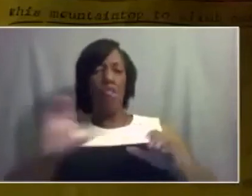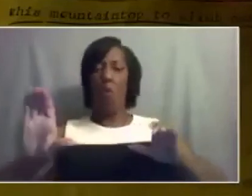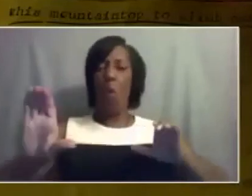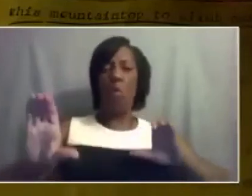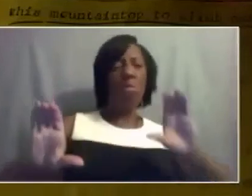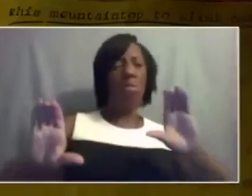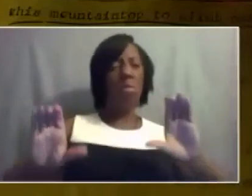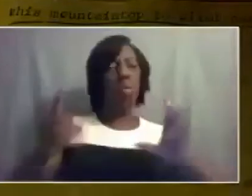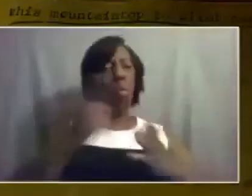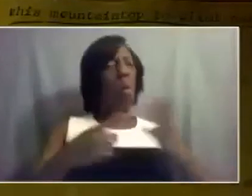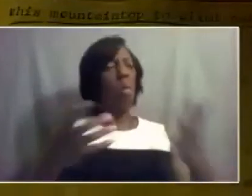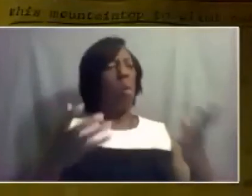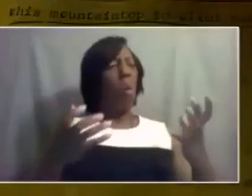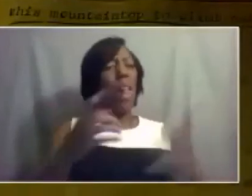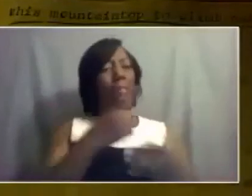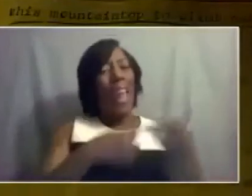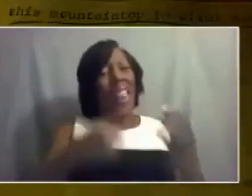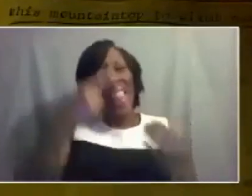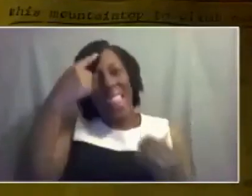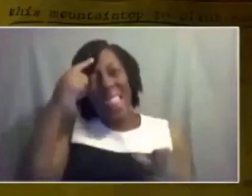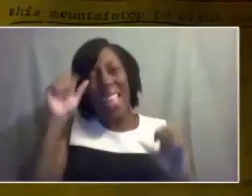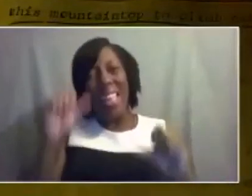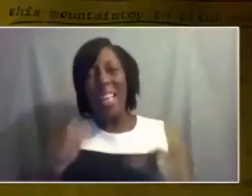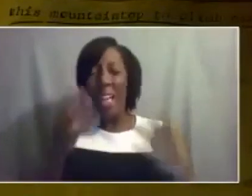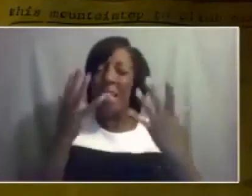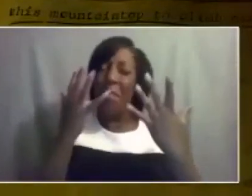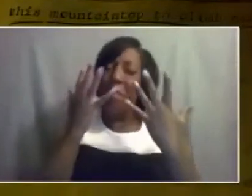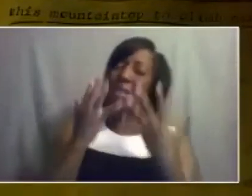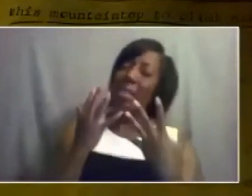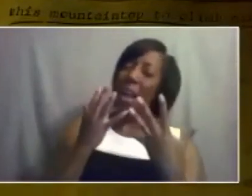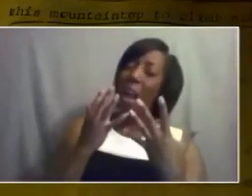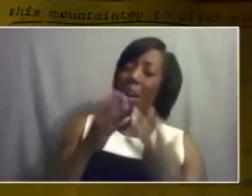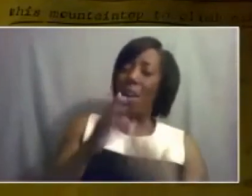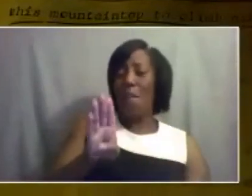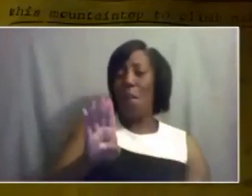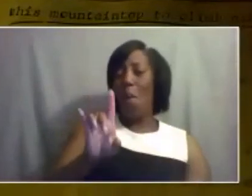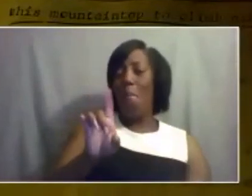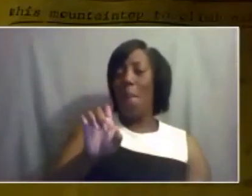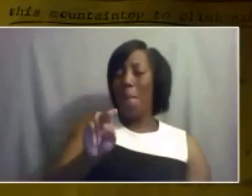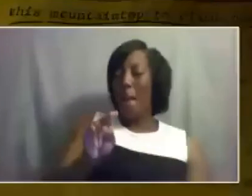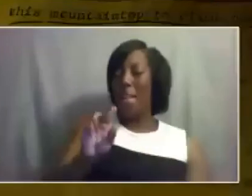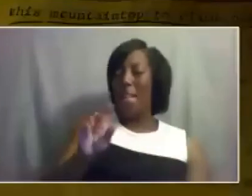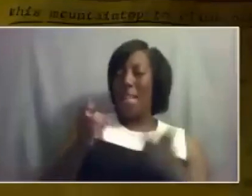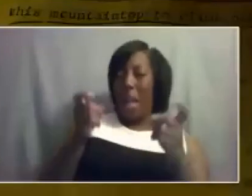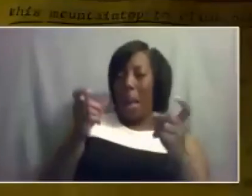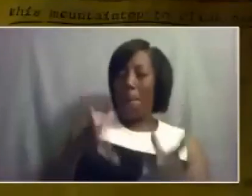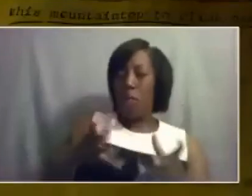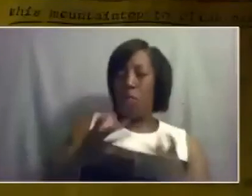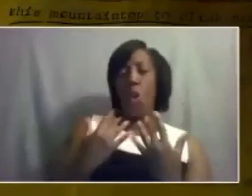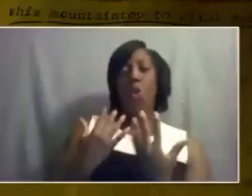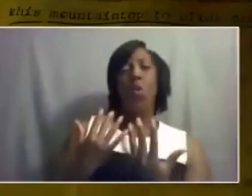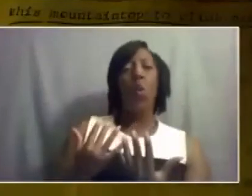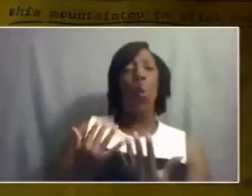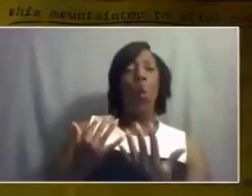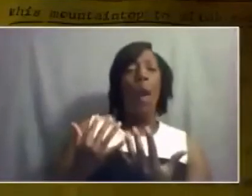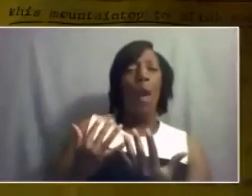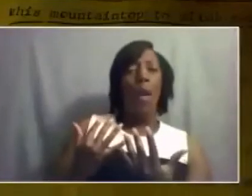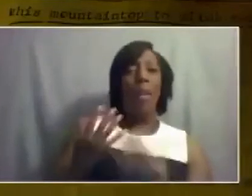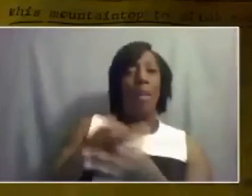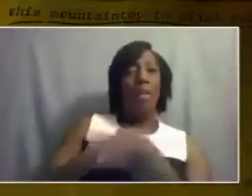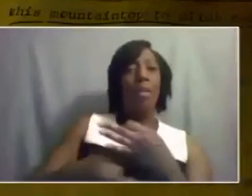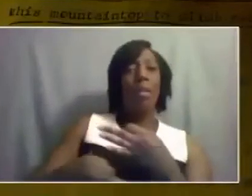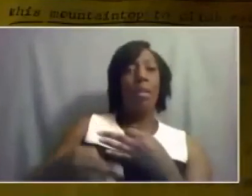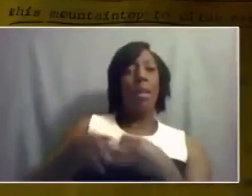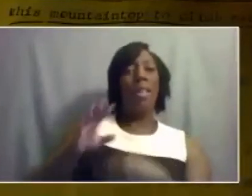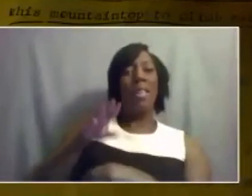been sad to see the Biden administration wait and make things more complicated in terms of getting back into the Iran nuclear deal, because that could lead